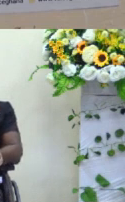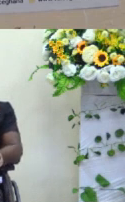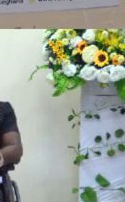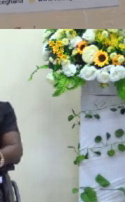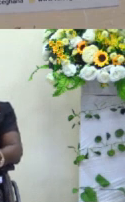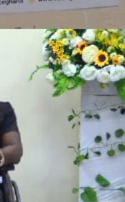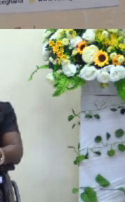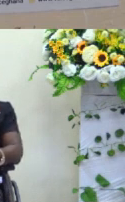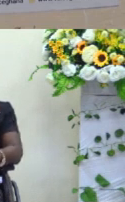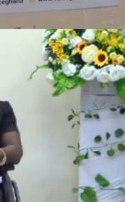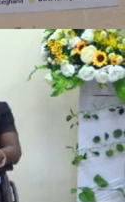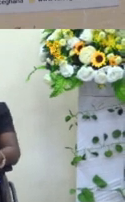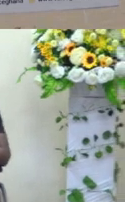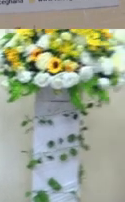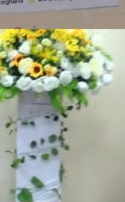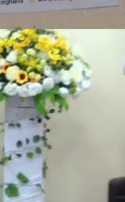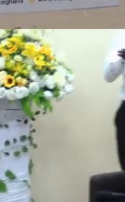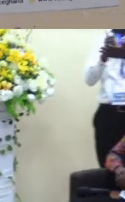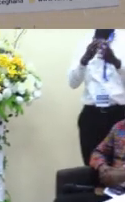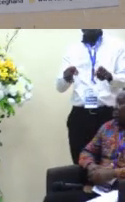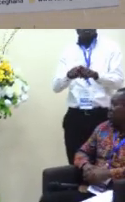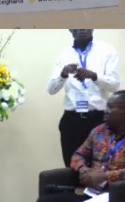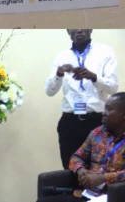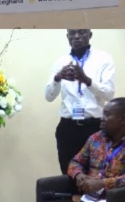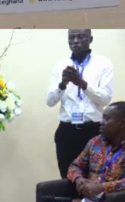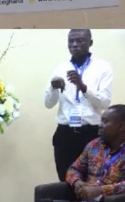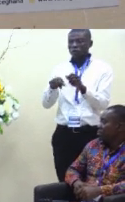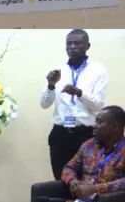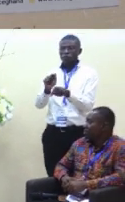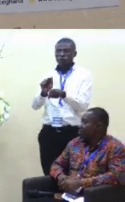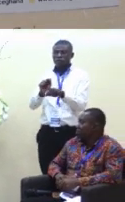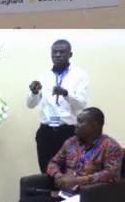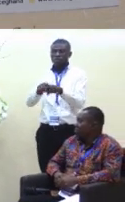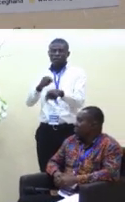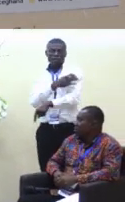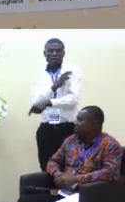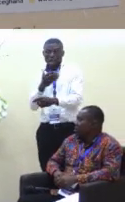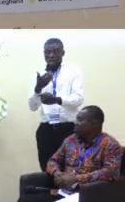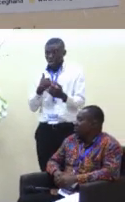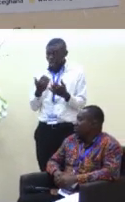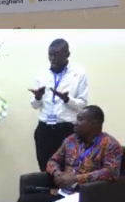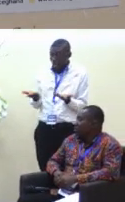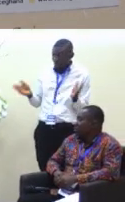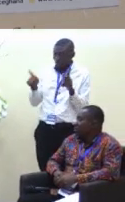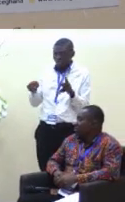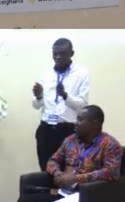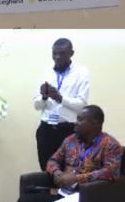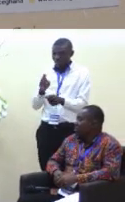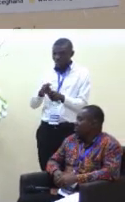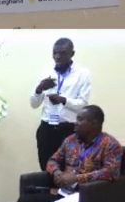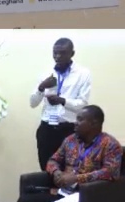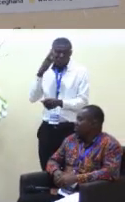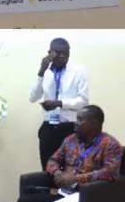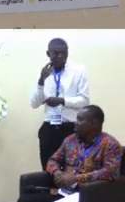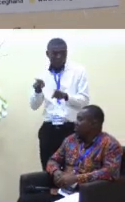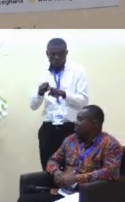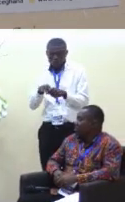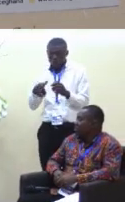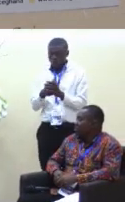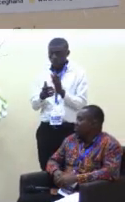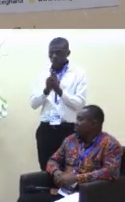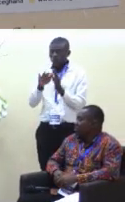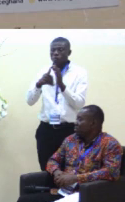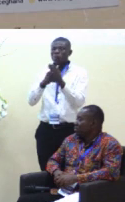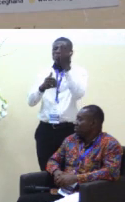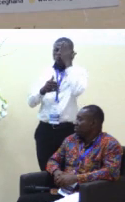inclusive ambassadors or as champions. So here you have persons with disabilities who live their experiences, who are expert knowers